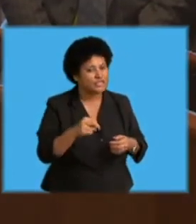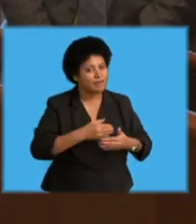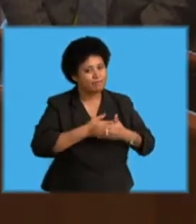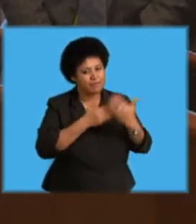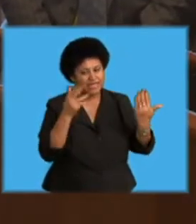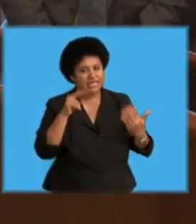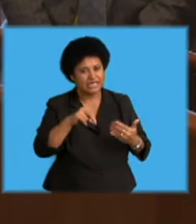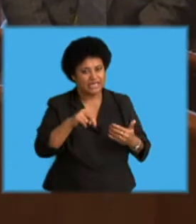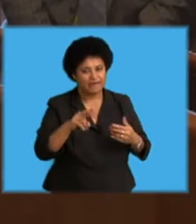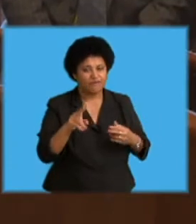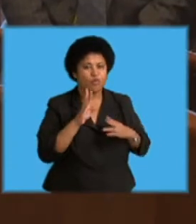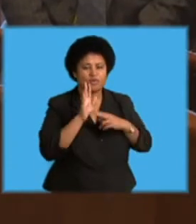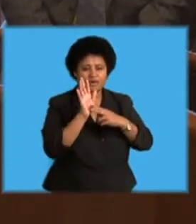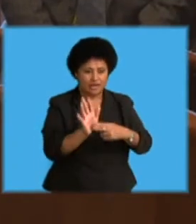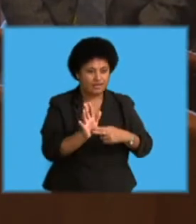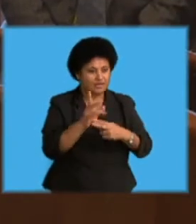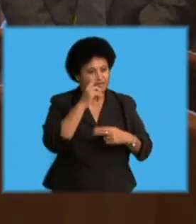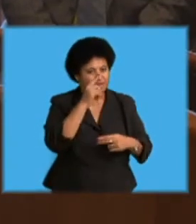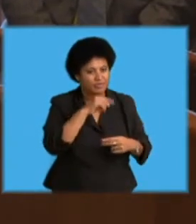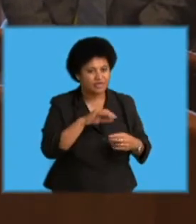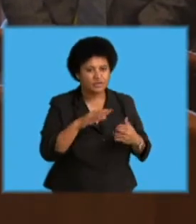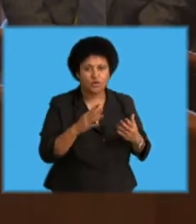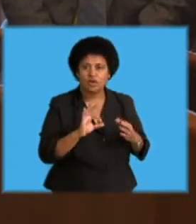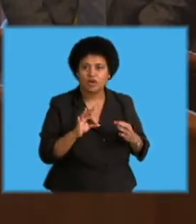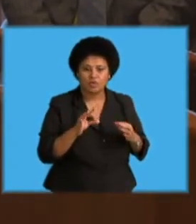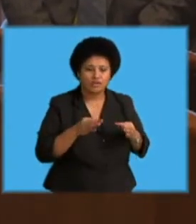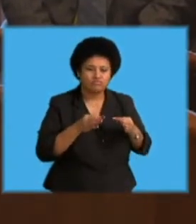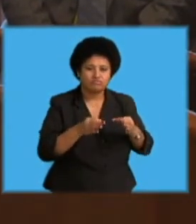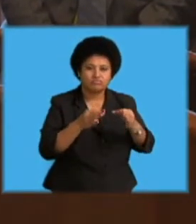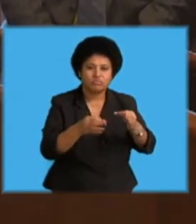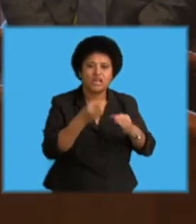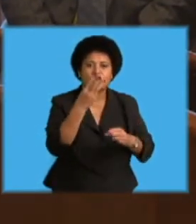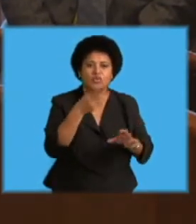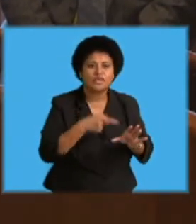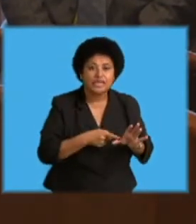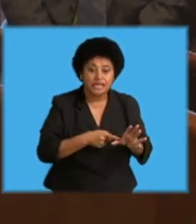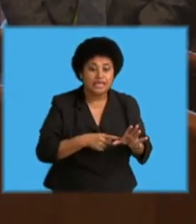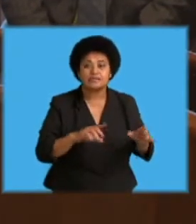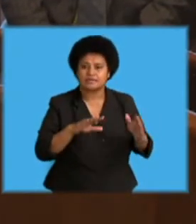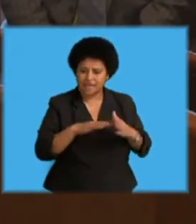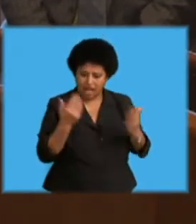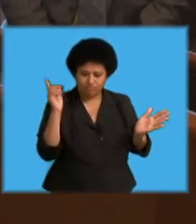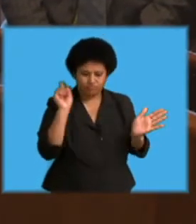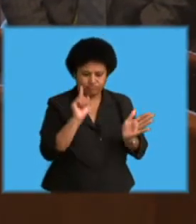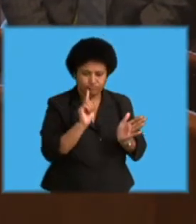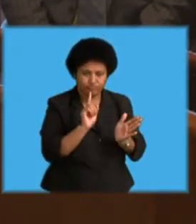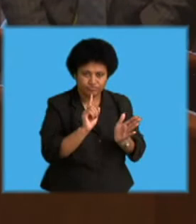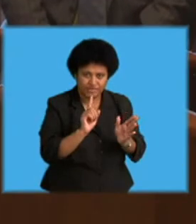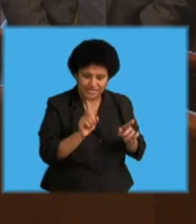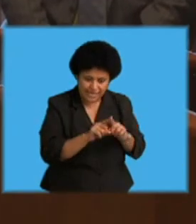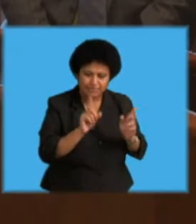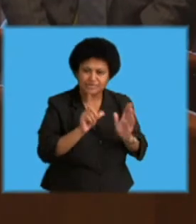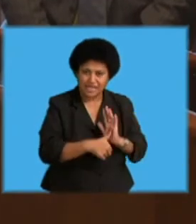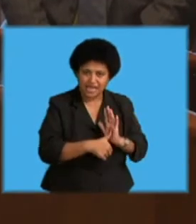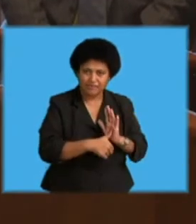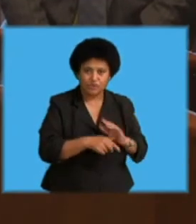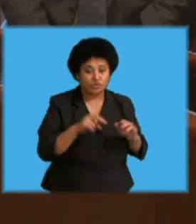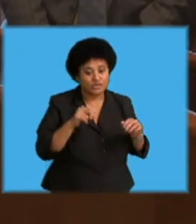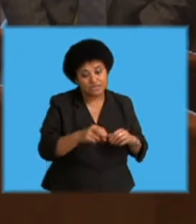rather than doing it 3 years down the track, we're doing it now whilst we're building the road. You see, this is what you call smart